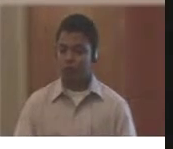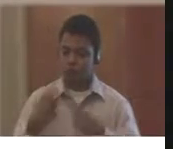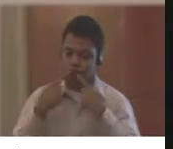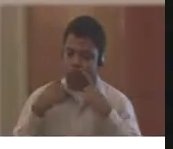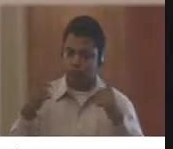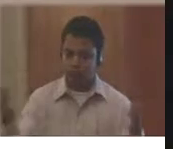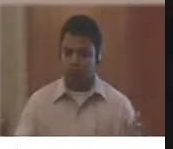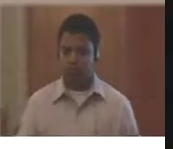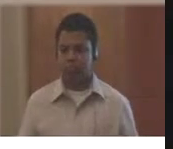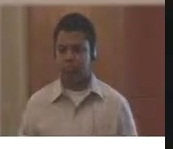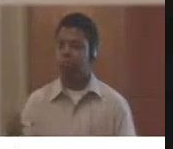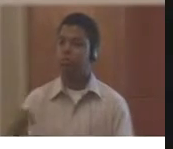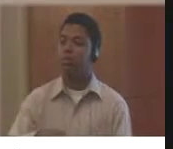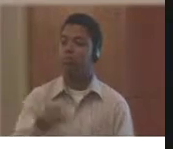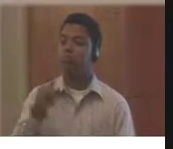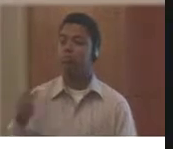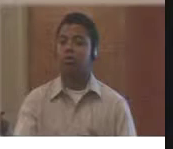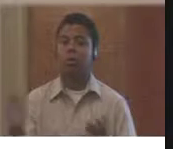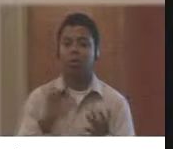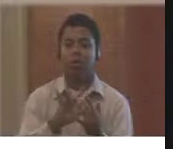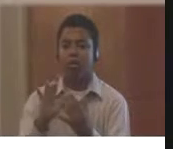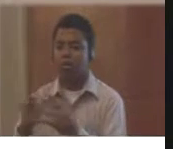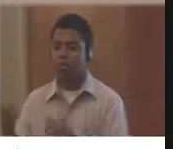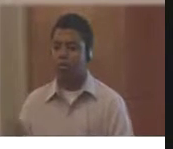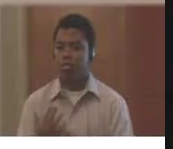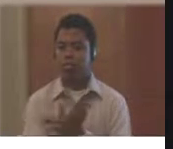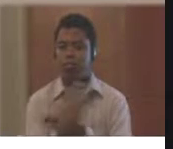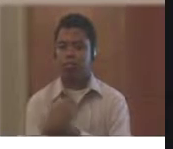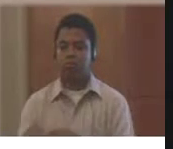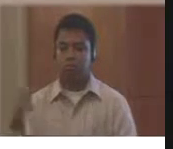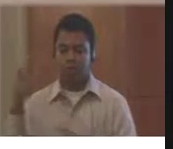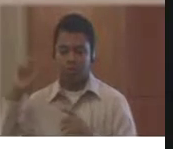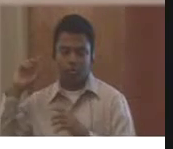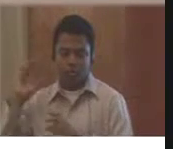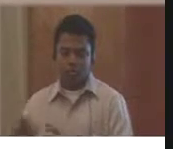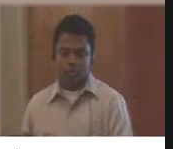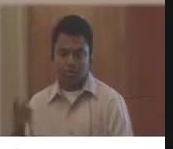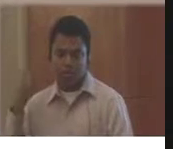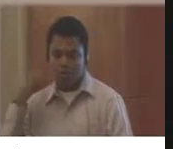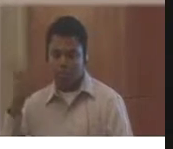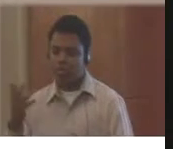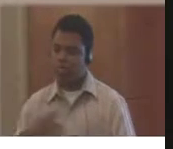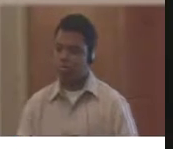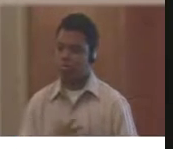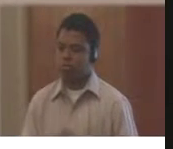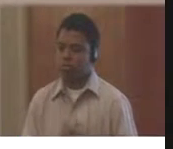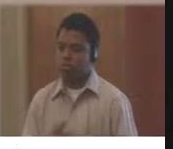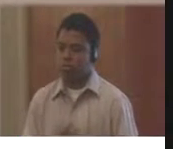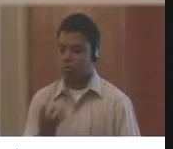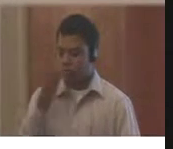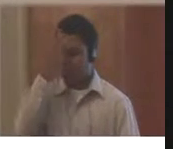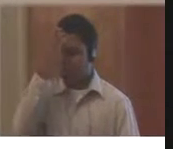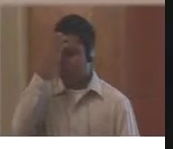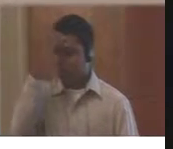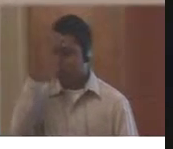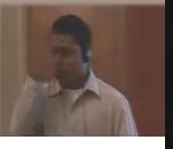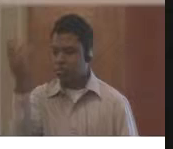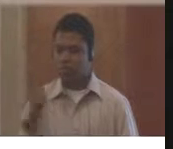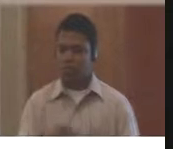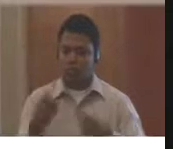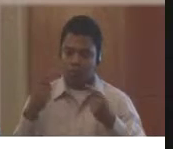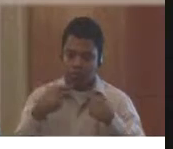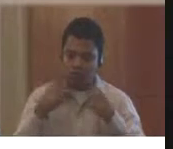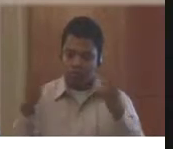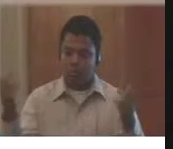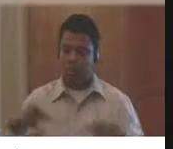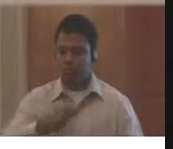participation of media in awareness-raising processes, education, and public information in order to support management policies and incentives